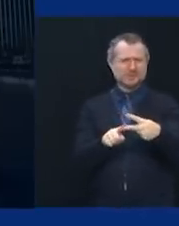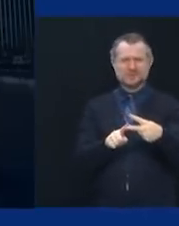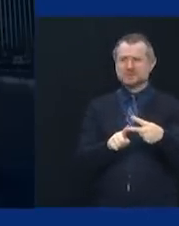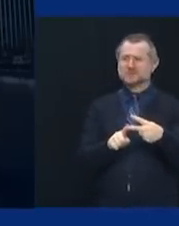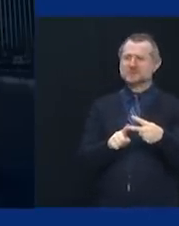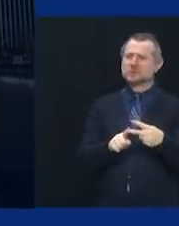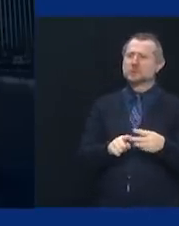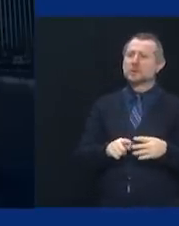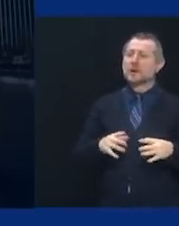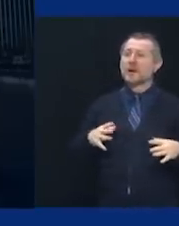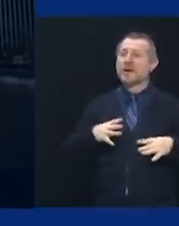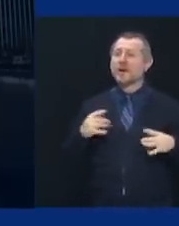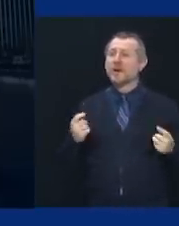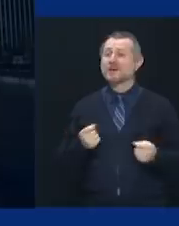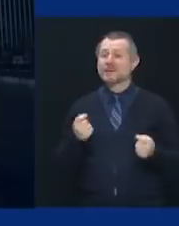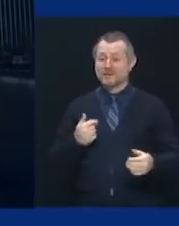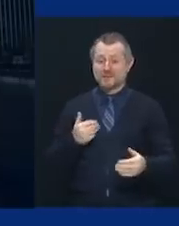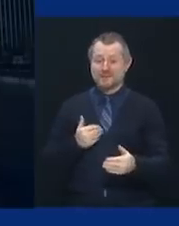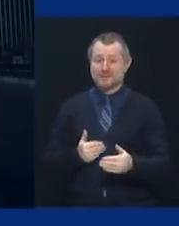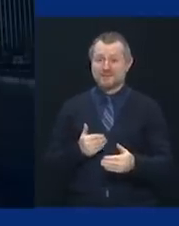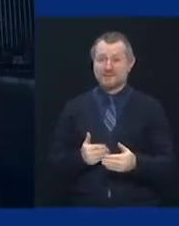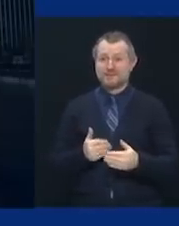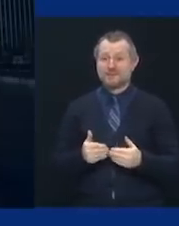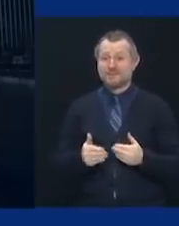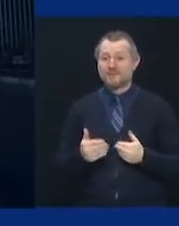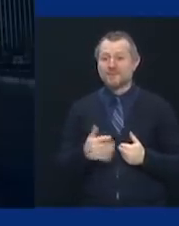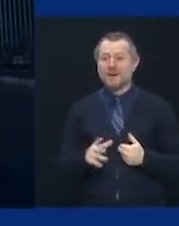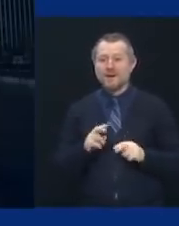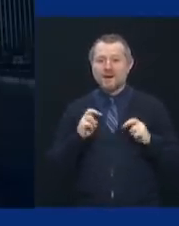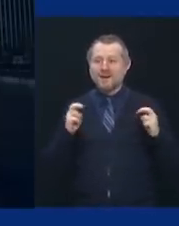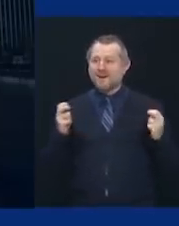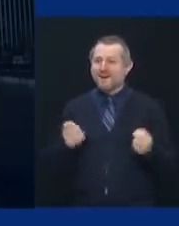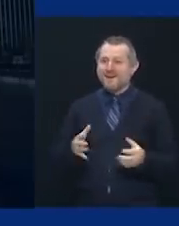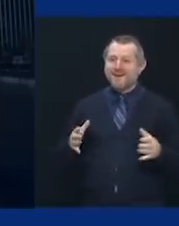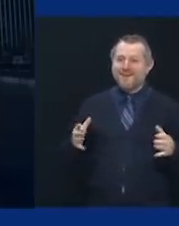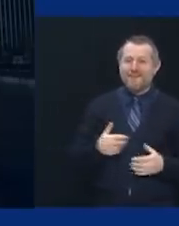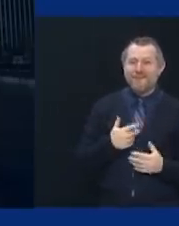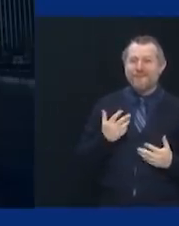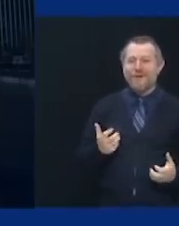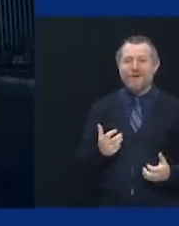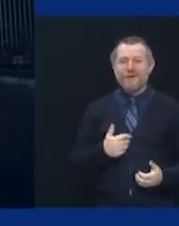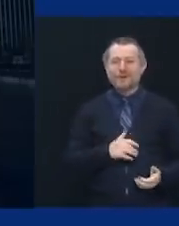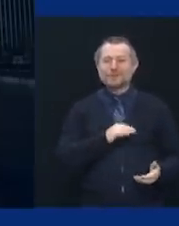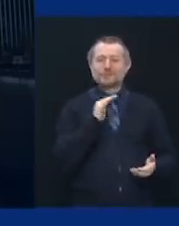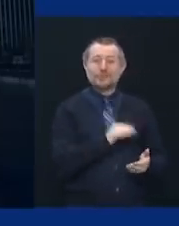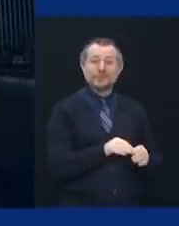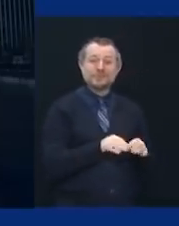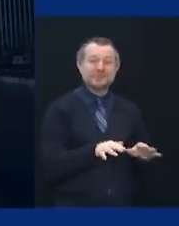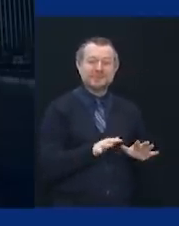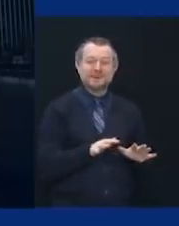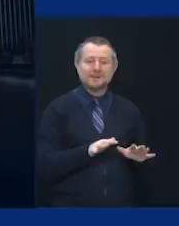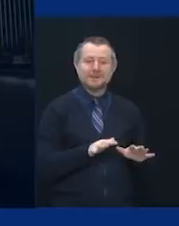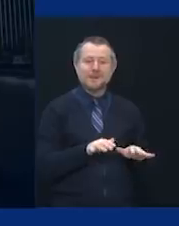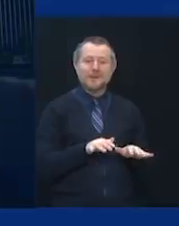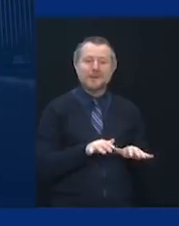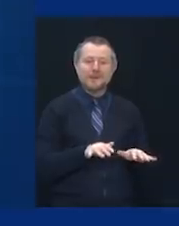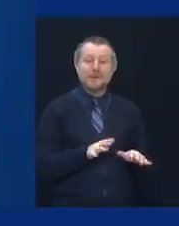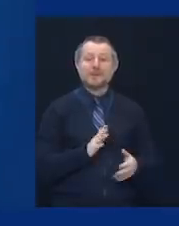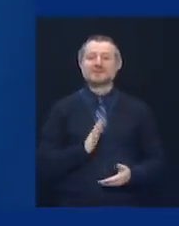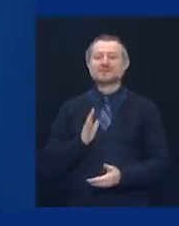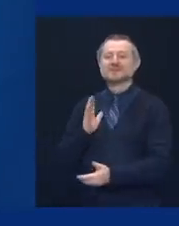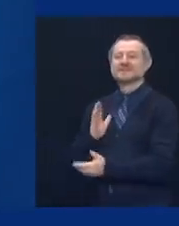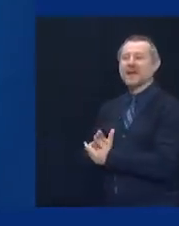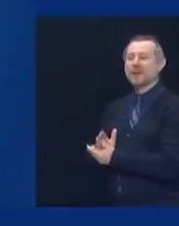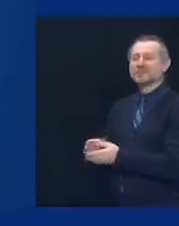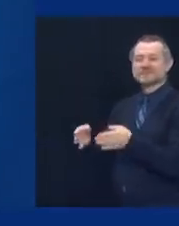Holiday season, sitting at the table, slow the spread, stop the shutdown. That's the